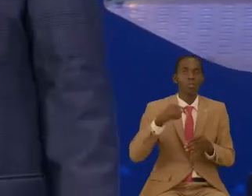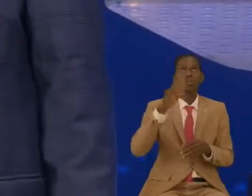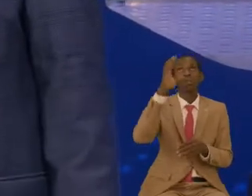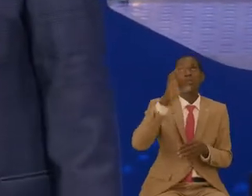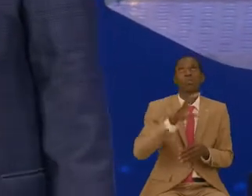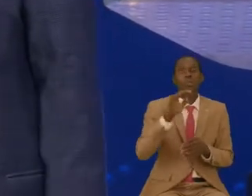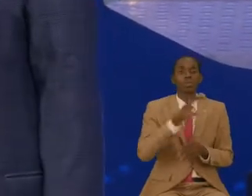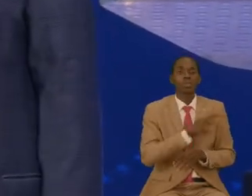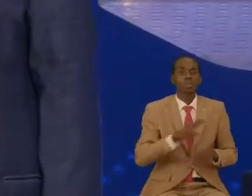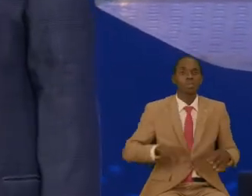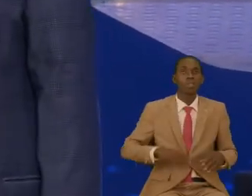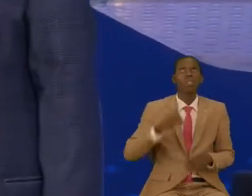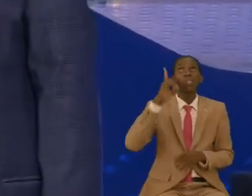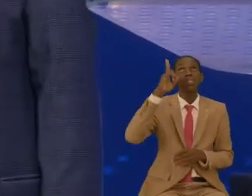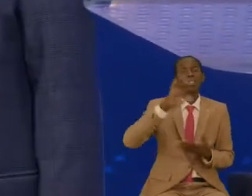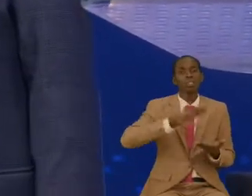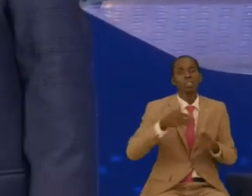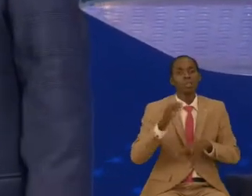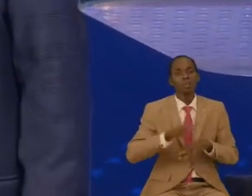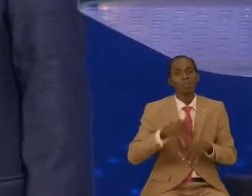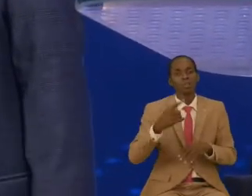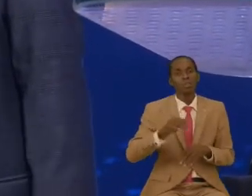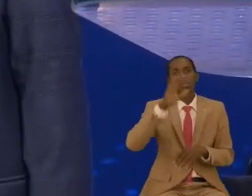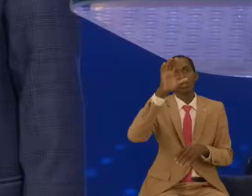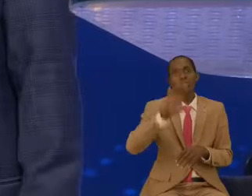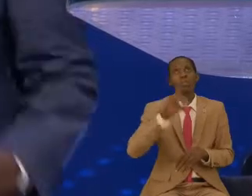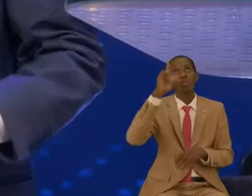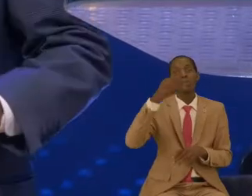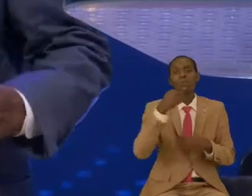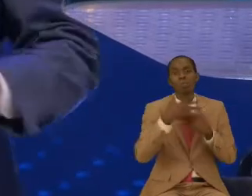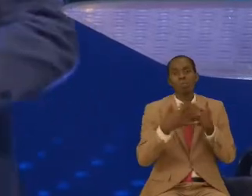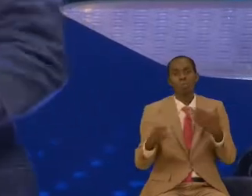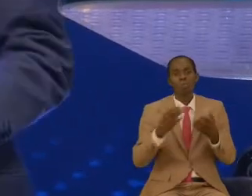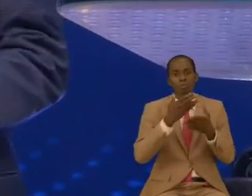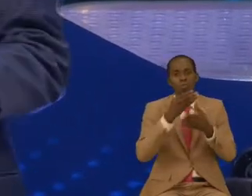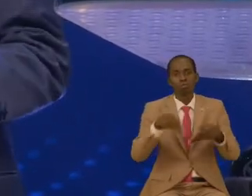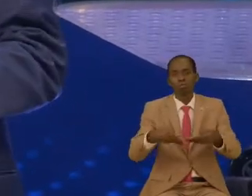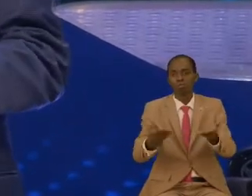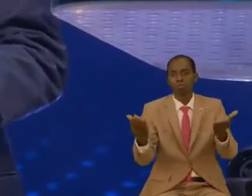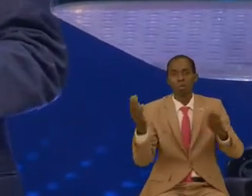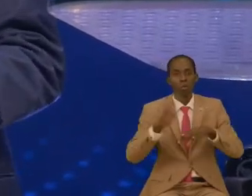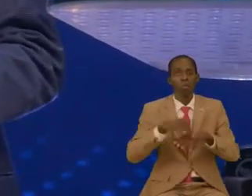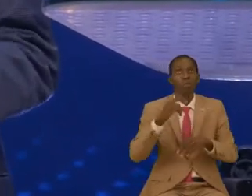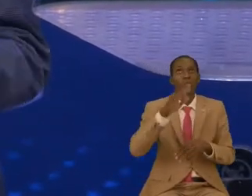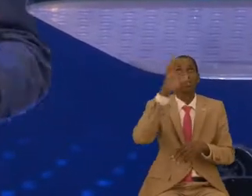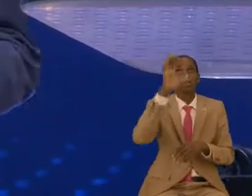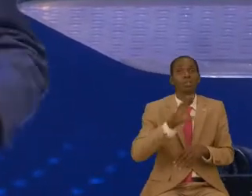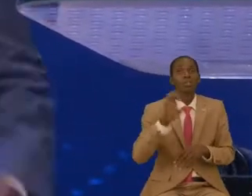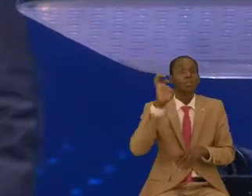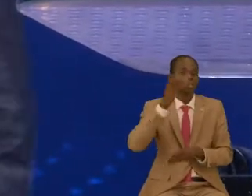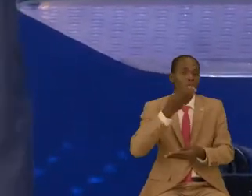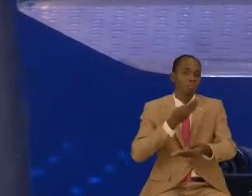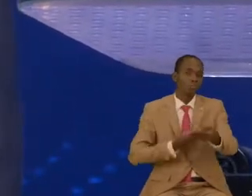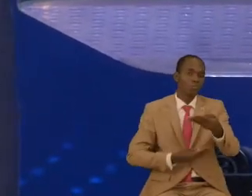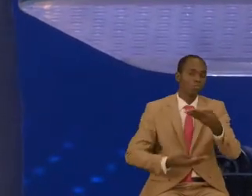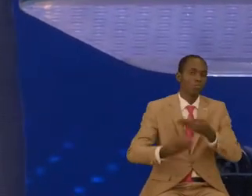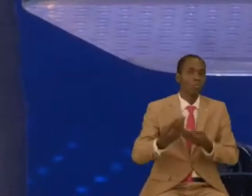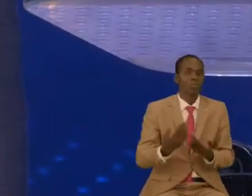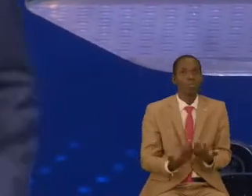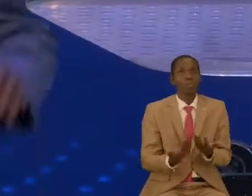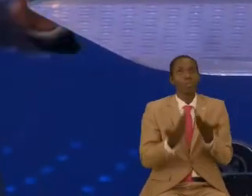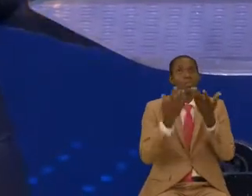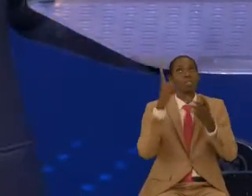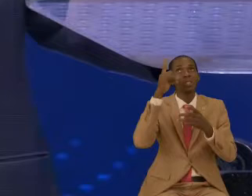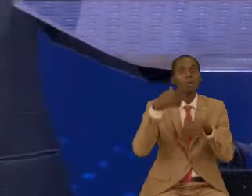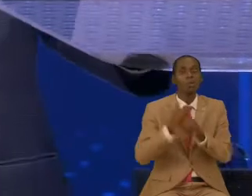His death on the cross, the blood he shed on the cross, the substitutionary sacrifice he